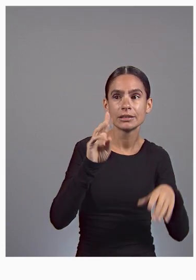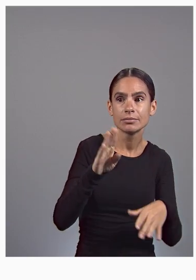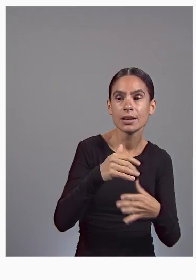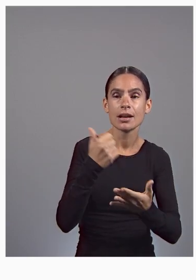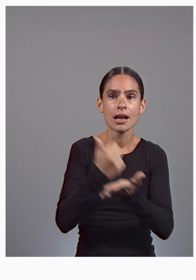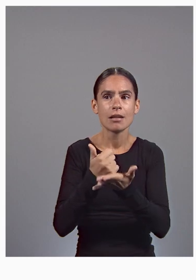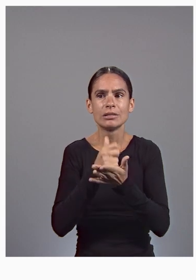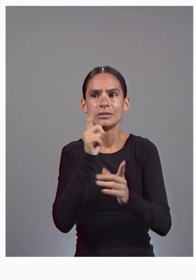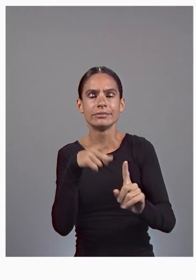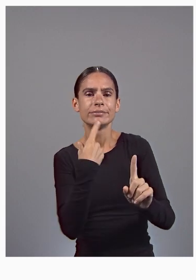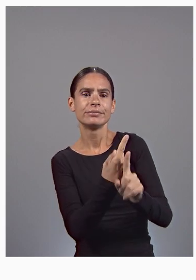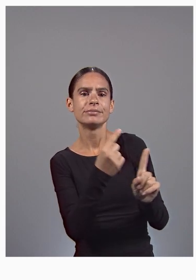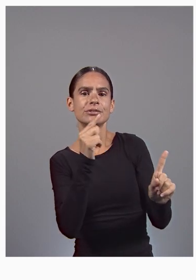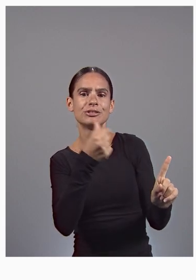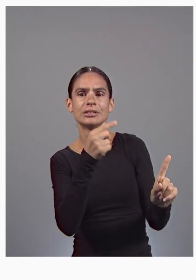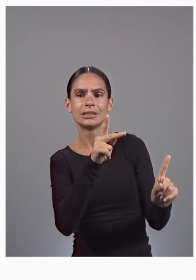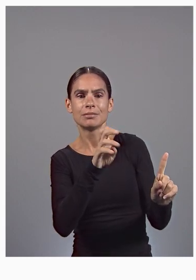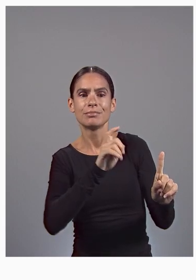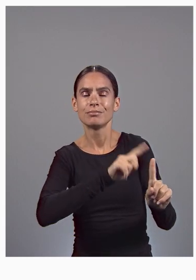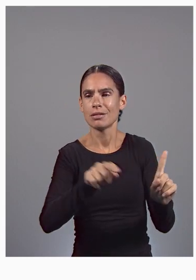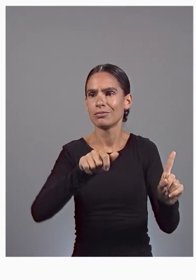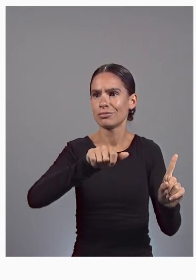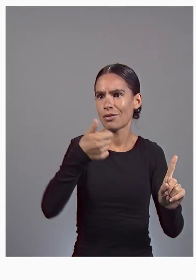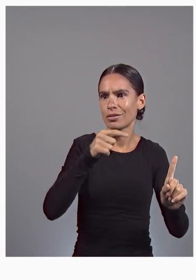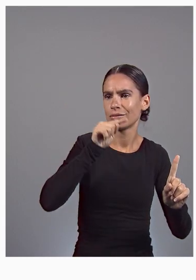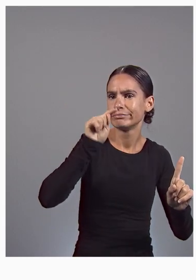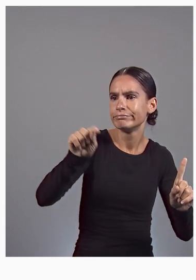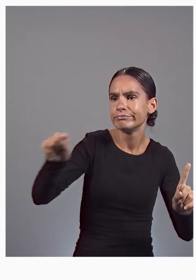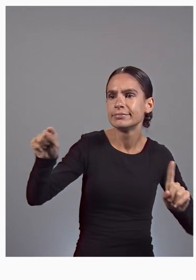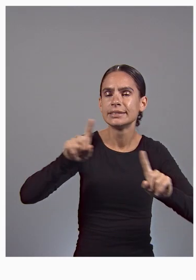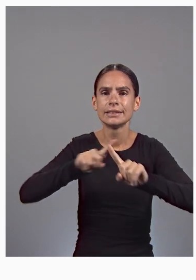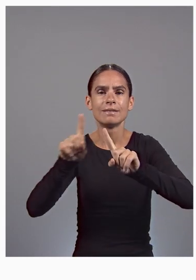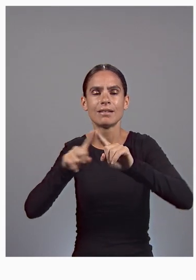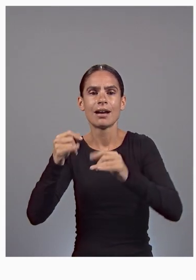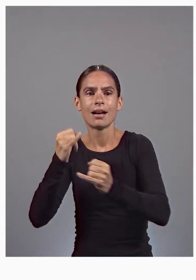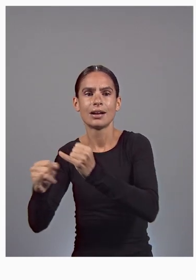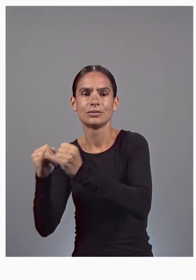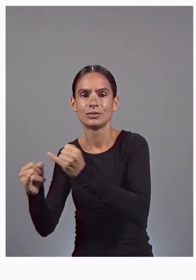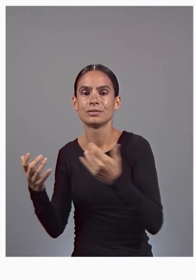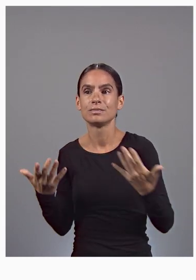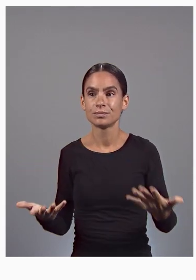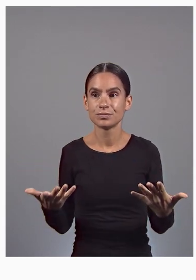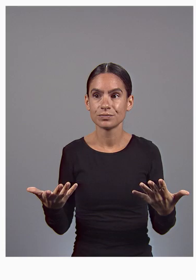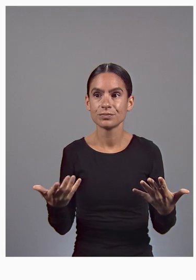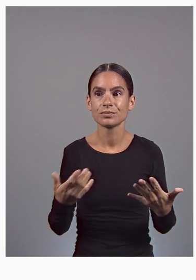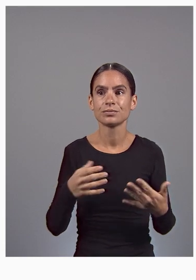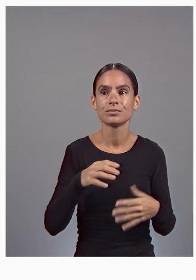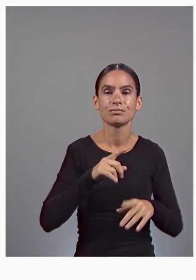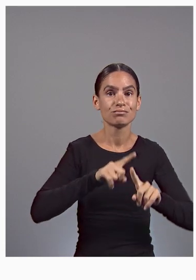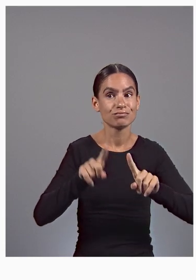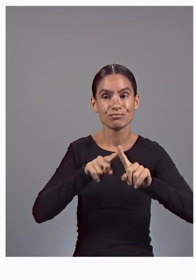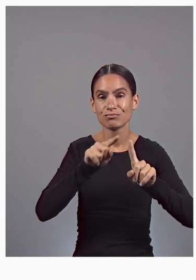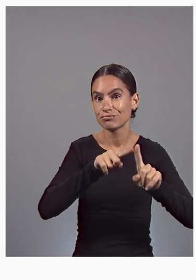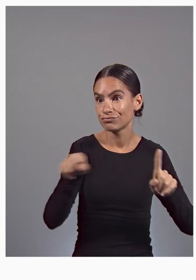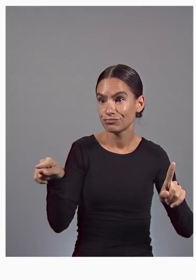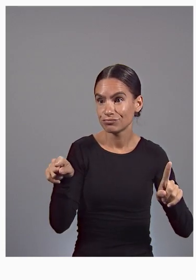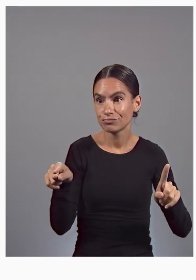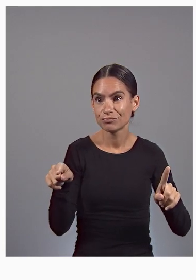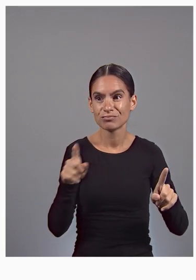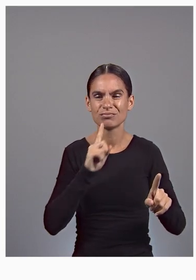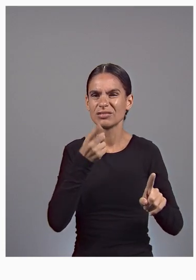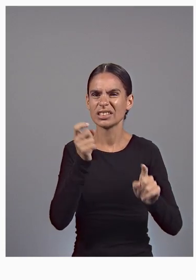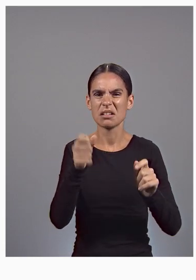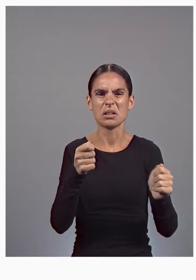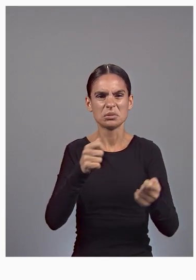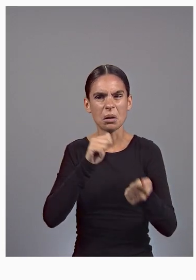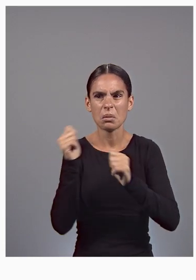managing on-prem, bare metal, VMware, Edge, doesn't matter. I'm getting a view of my entire fleet and managing that. So now you get things like